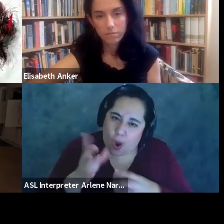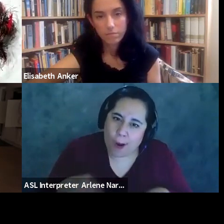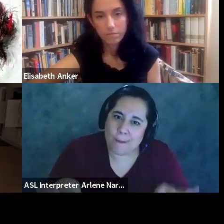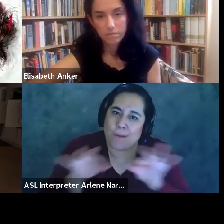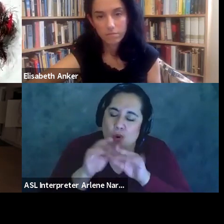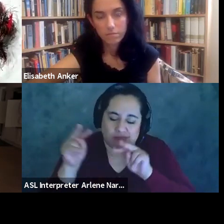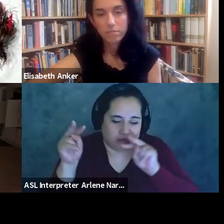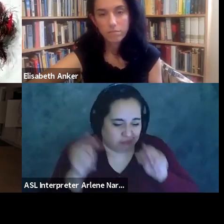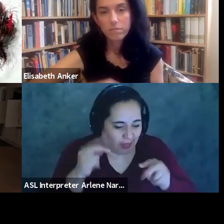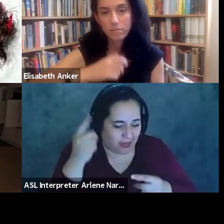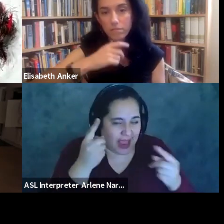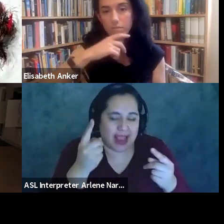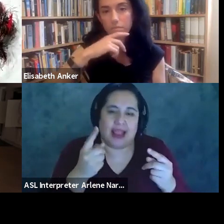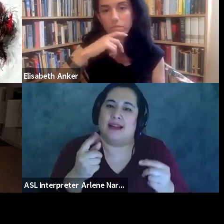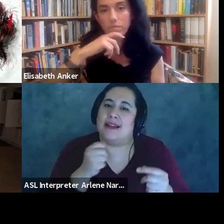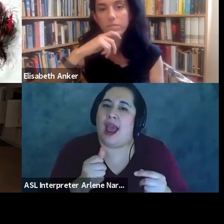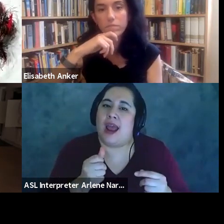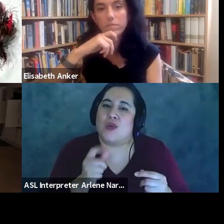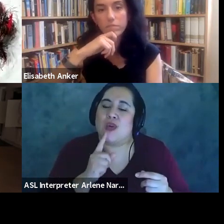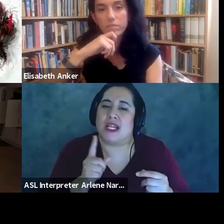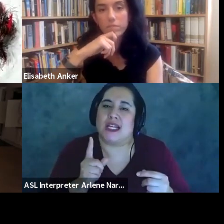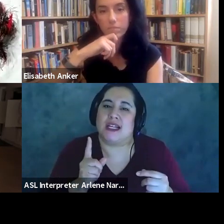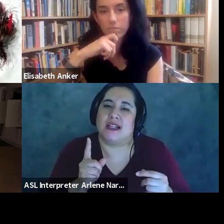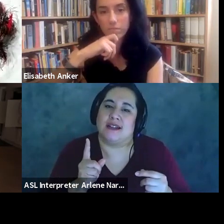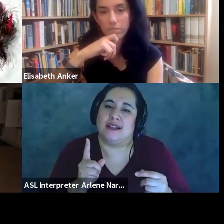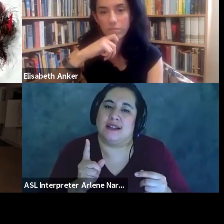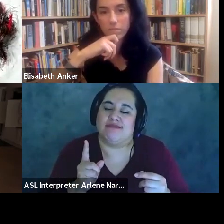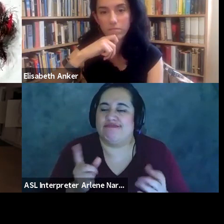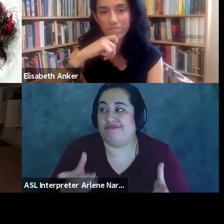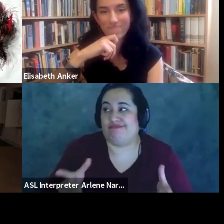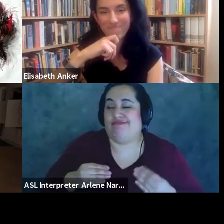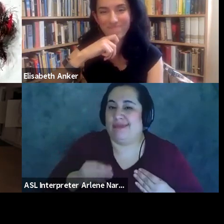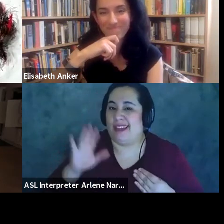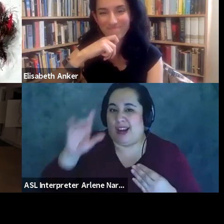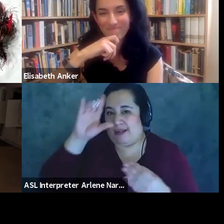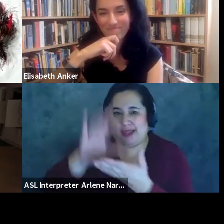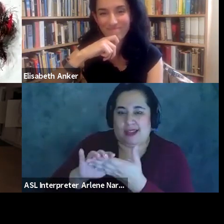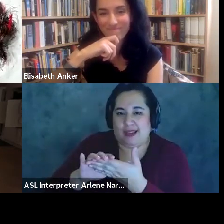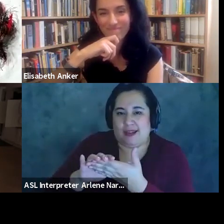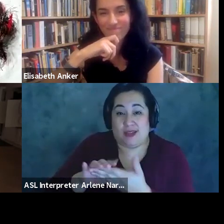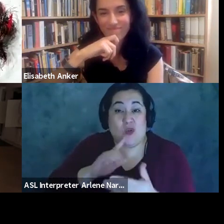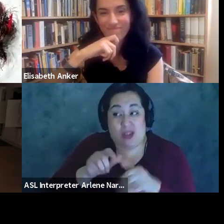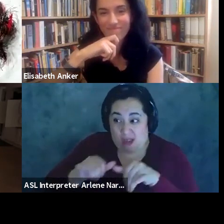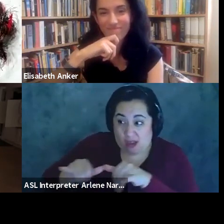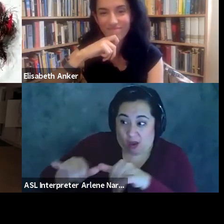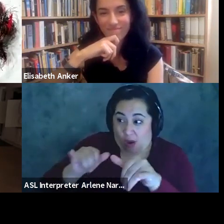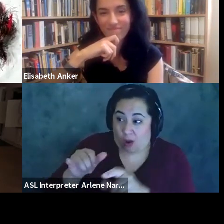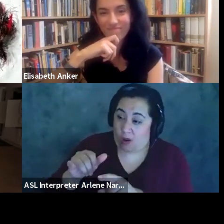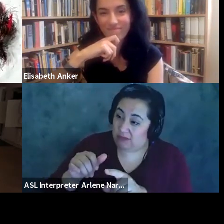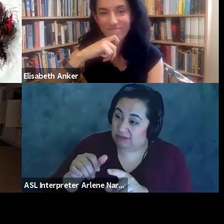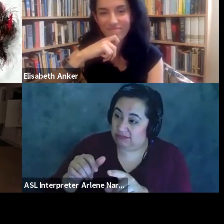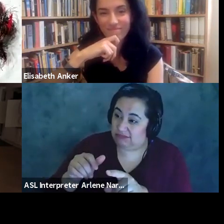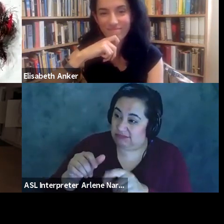important to think with, and to not buy their ideological story that in fact a unitary popular will has